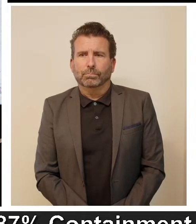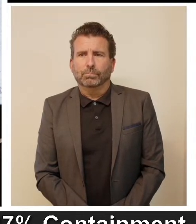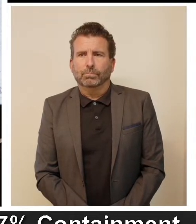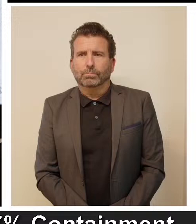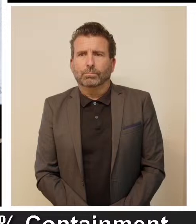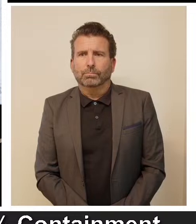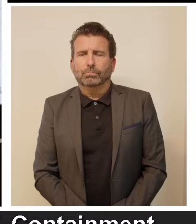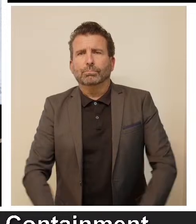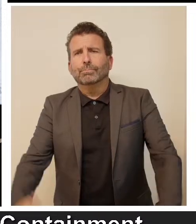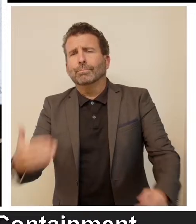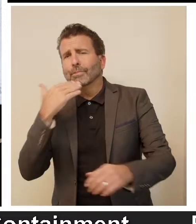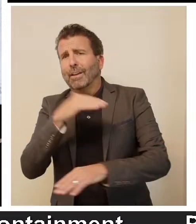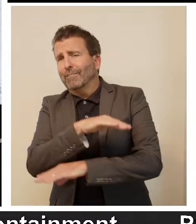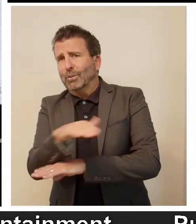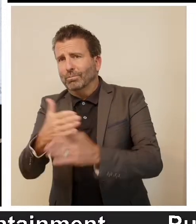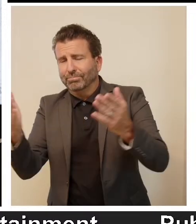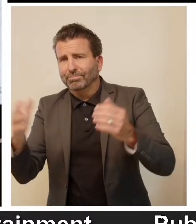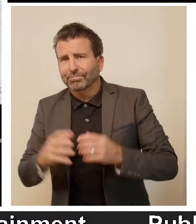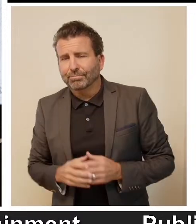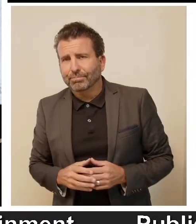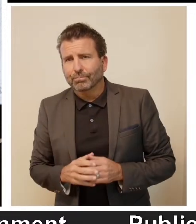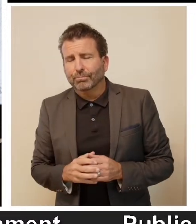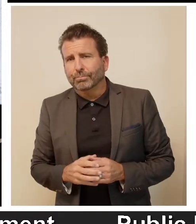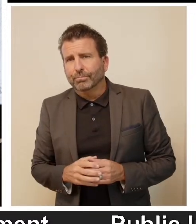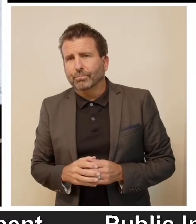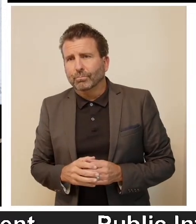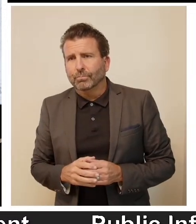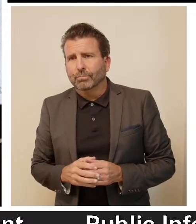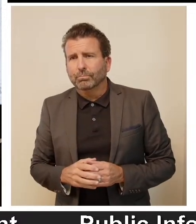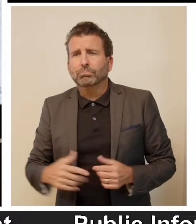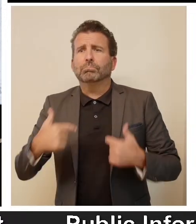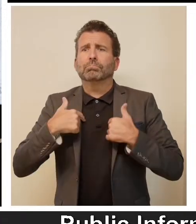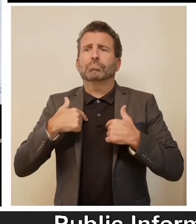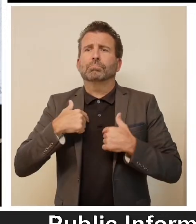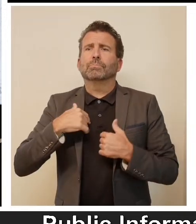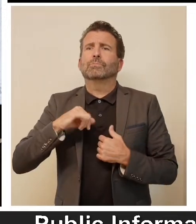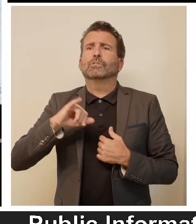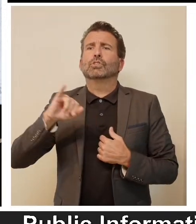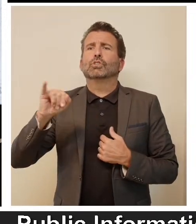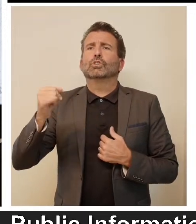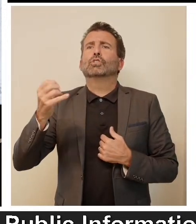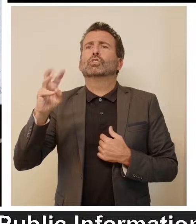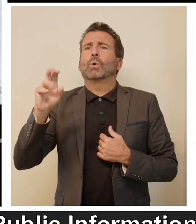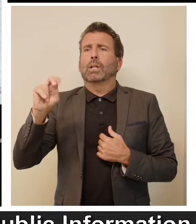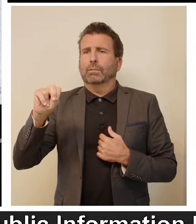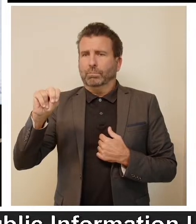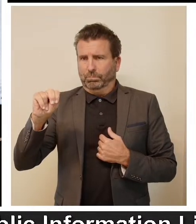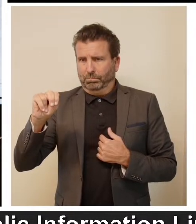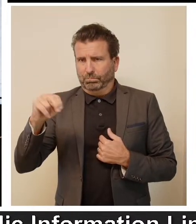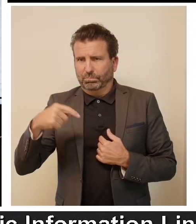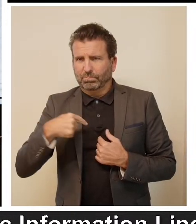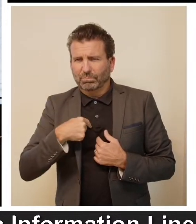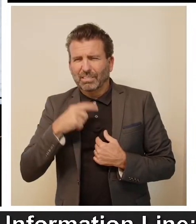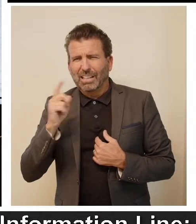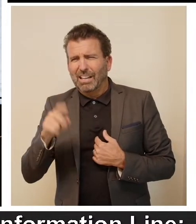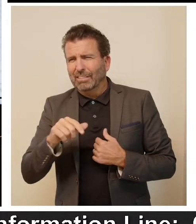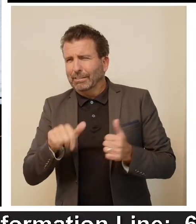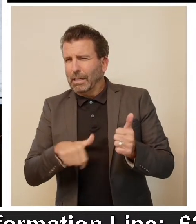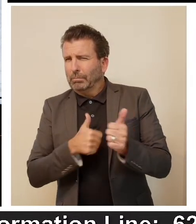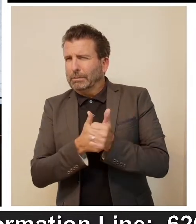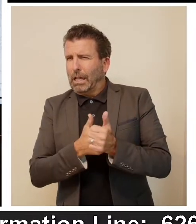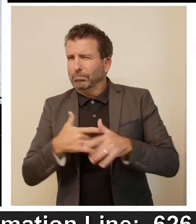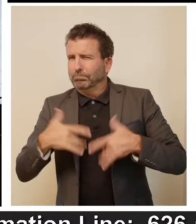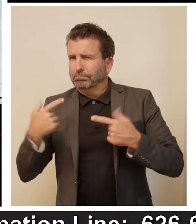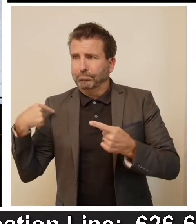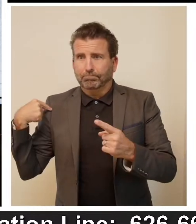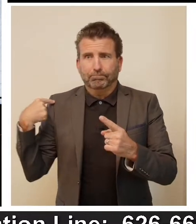Good afternoon. Good afternoon, Joe Walton. I'll give you an operational brief. We'll start here in Branch 5. In the